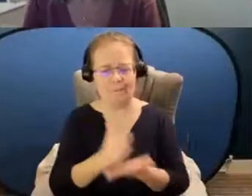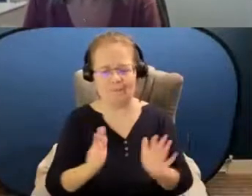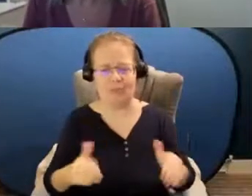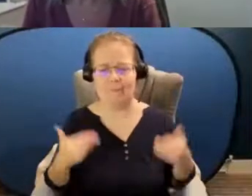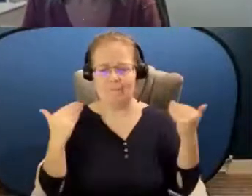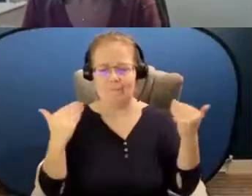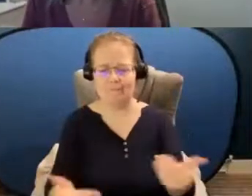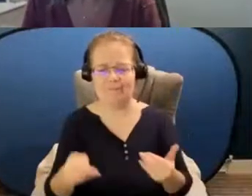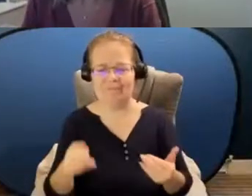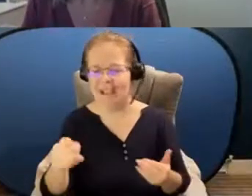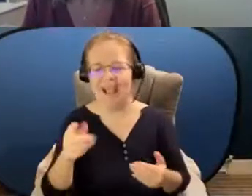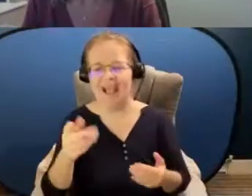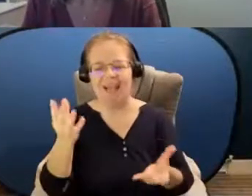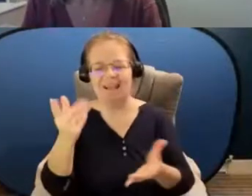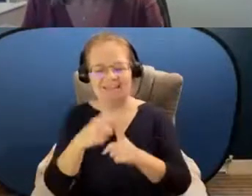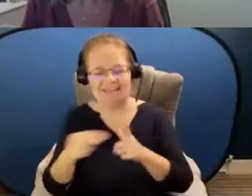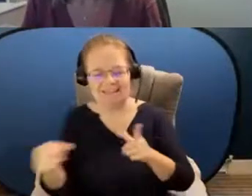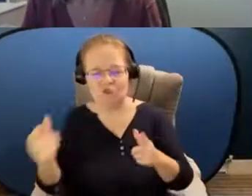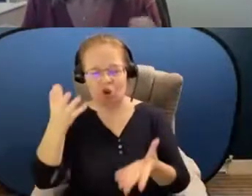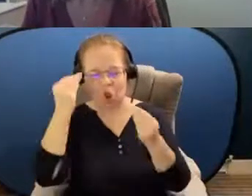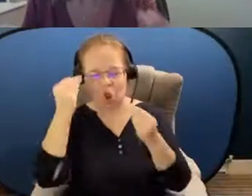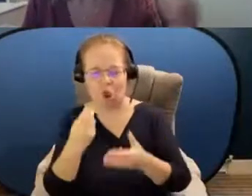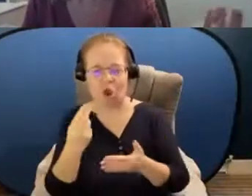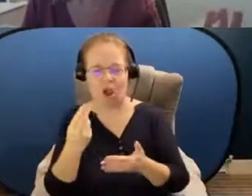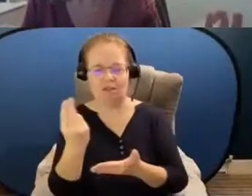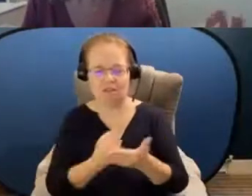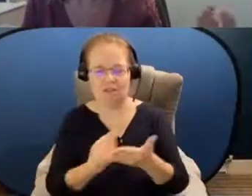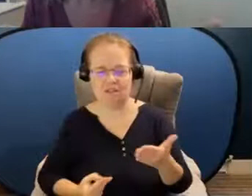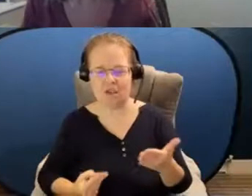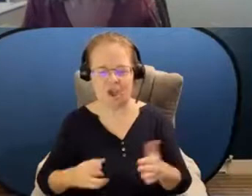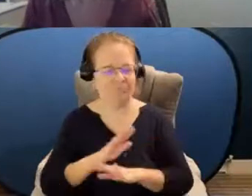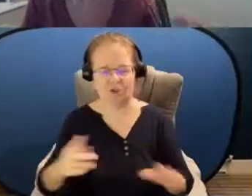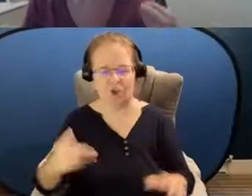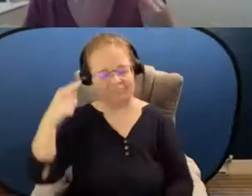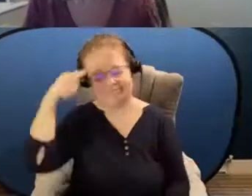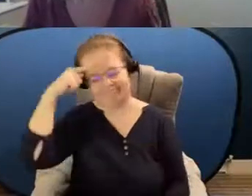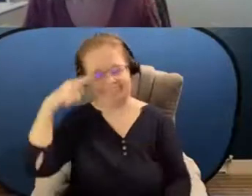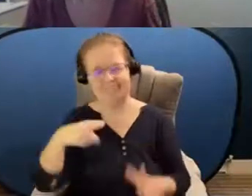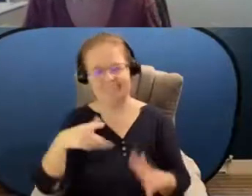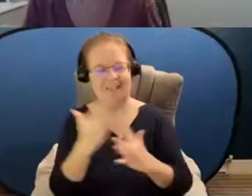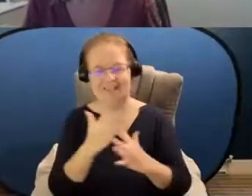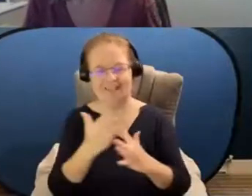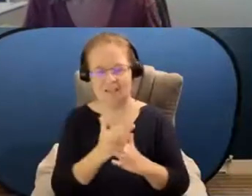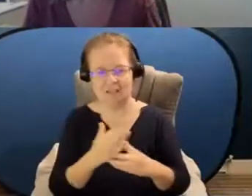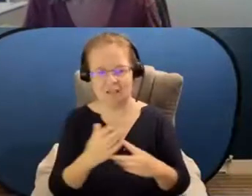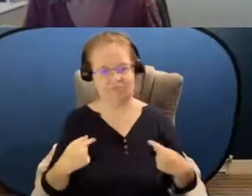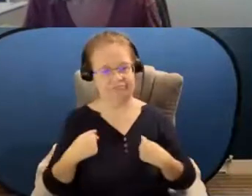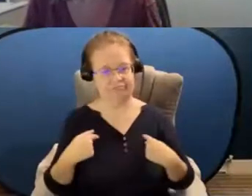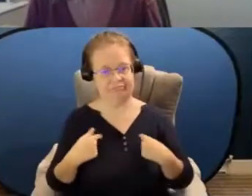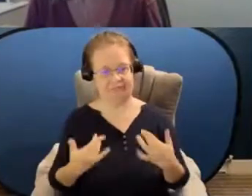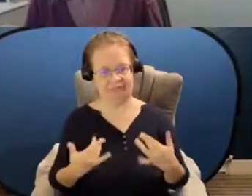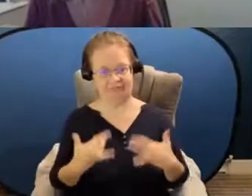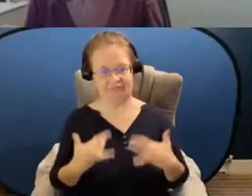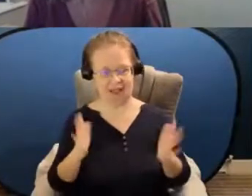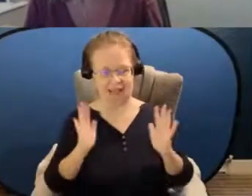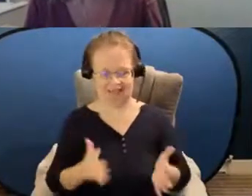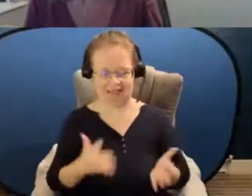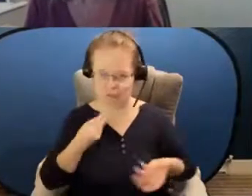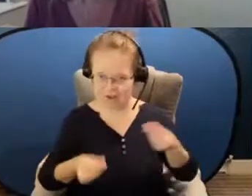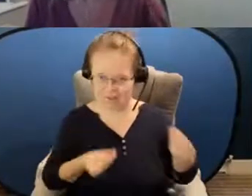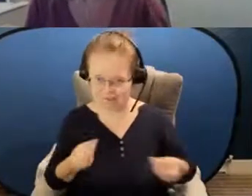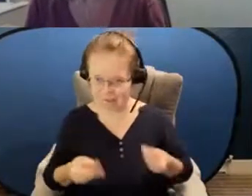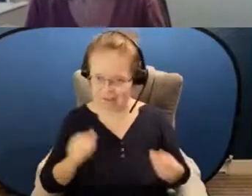digital learning designers that don't have accessibility in mind, or not all of them. And she finds herself having to